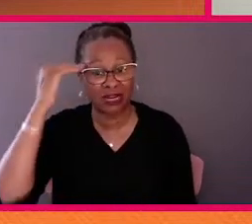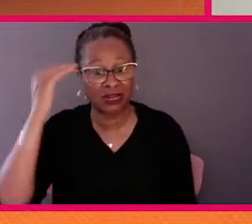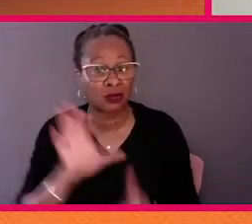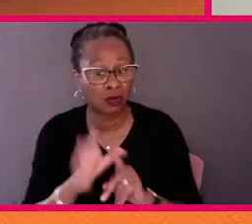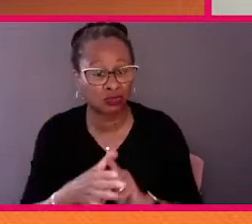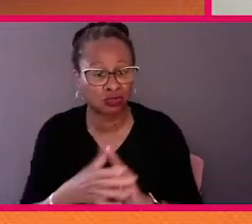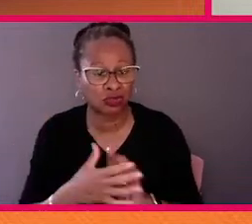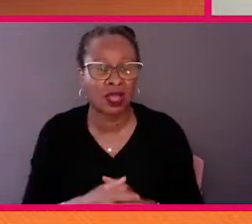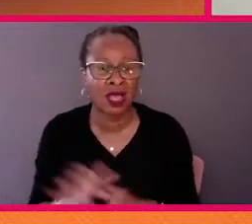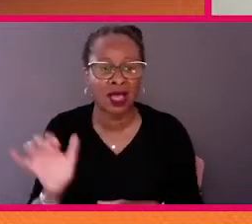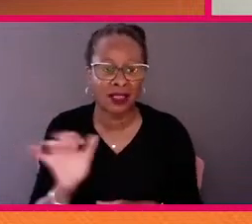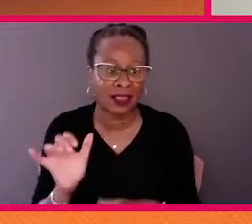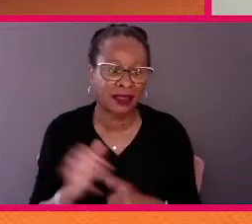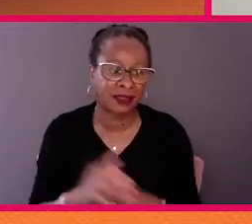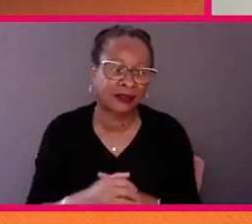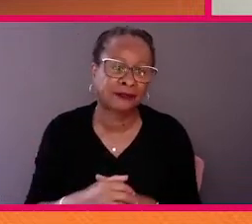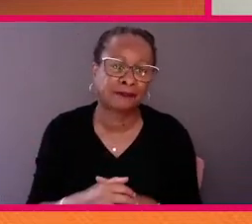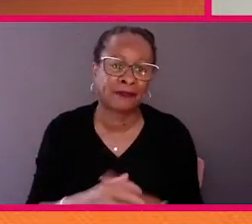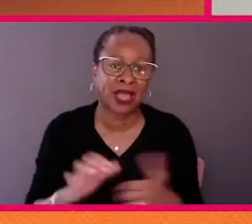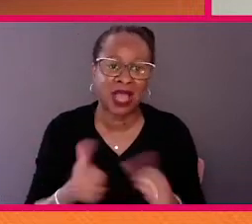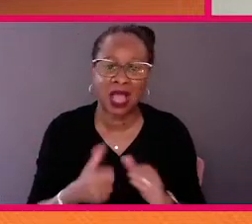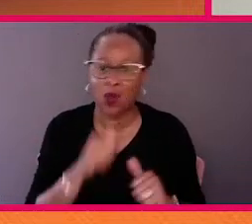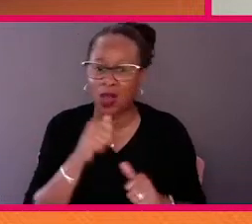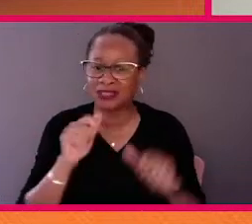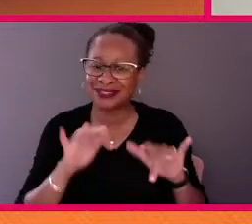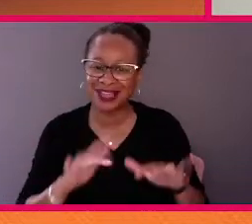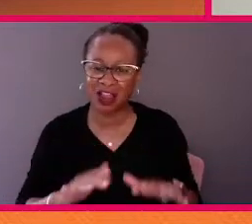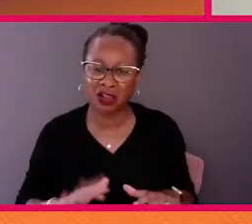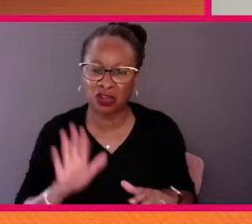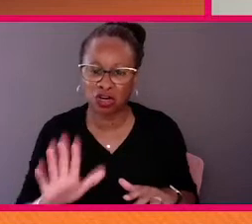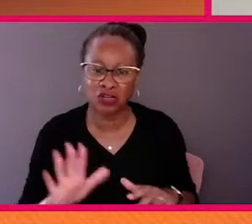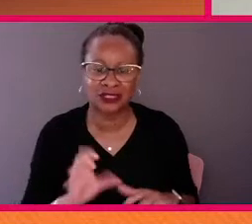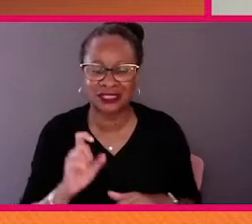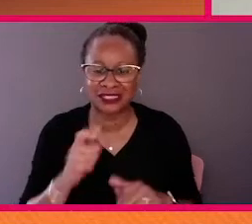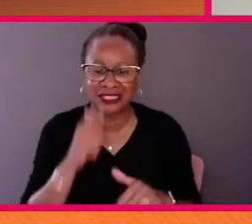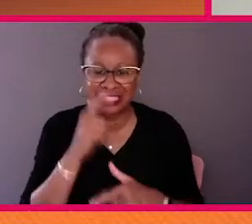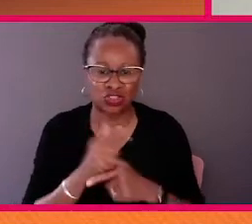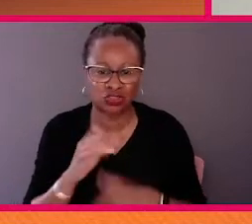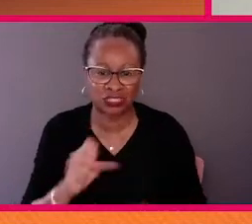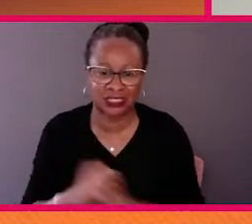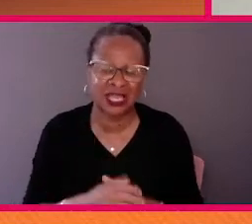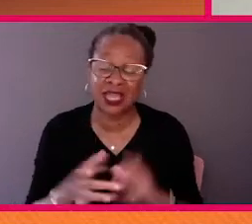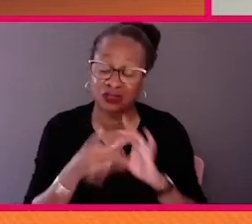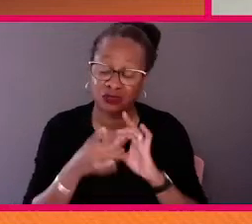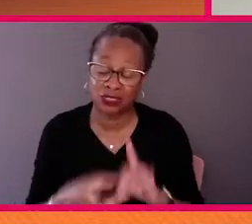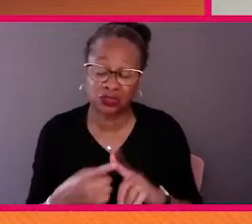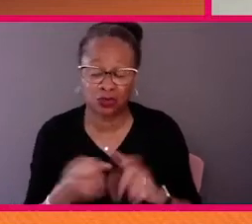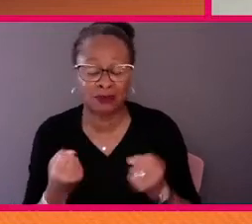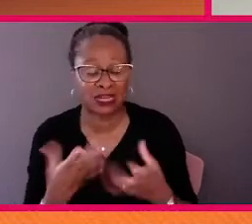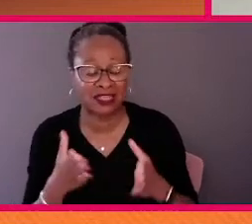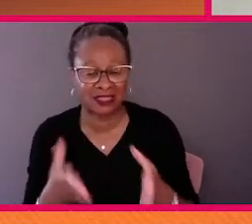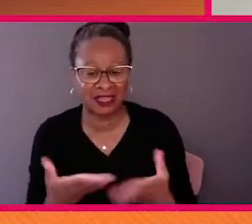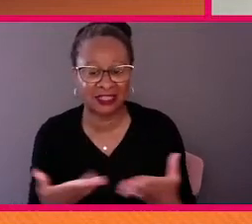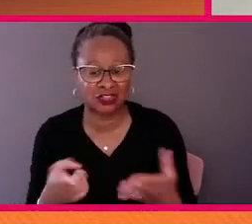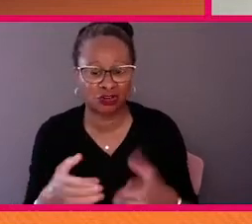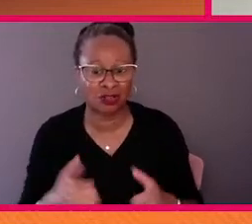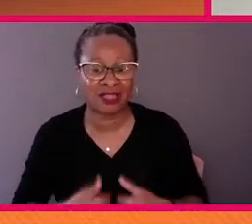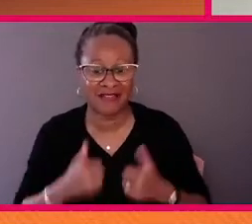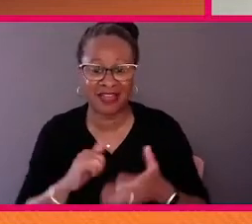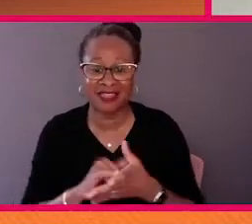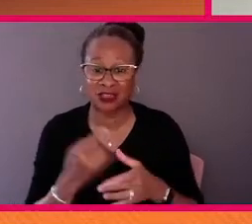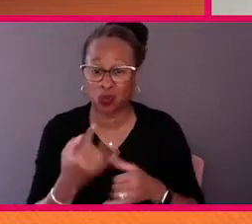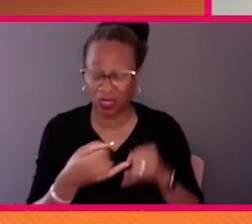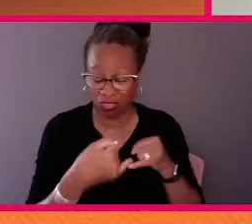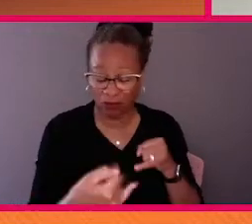sort of and how unsettled her sister was. And this sort of related to so many things in her life. And so that was one of the threads we really wanted to bring through the